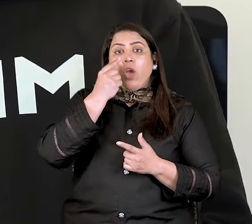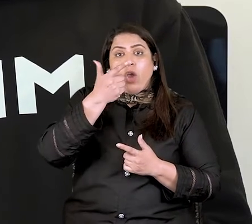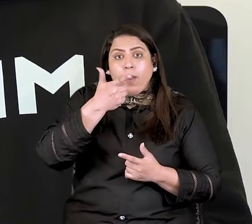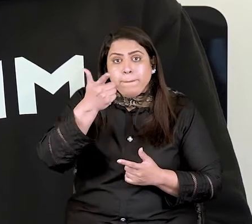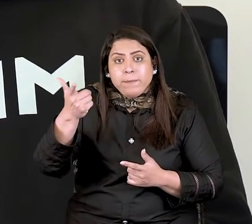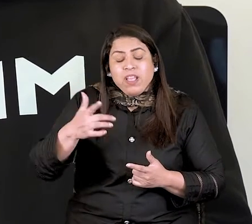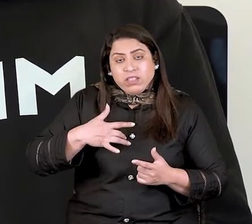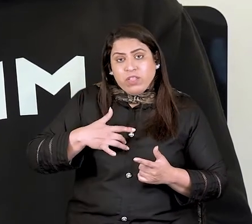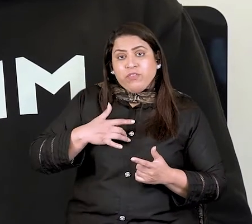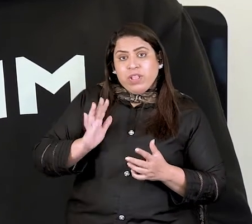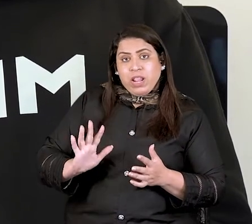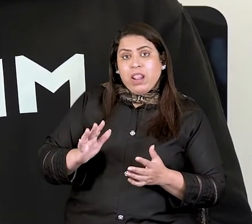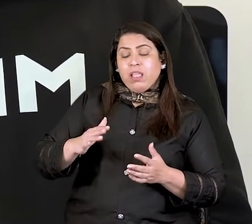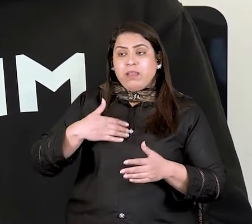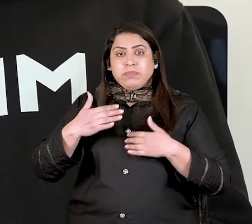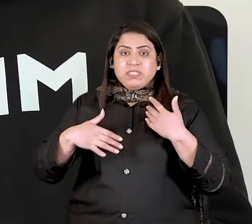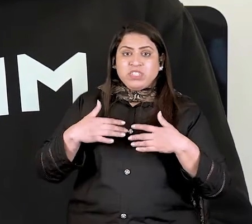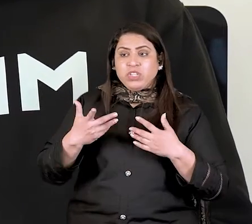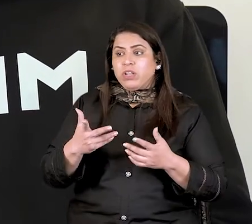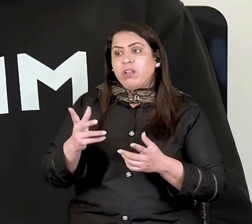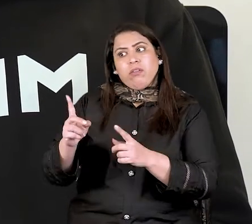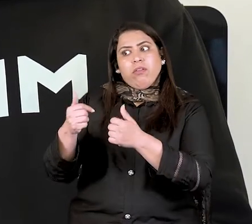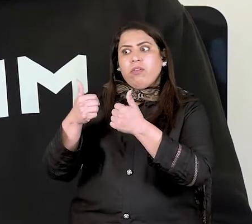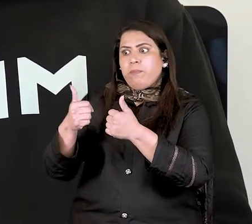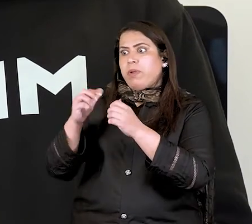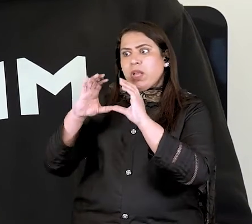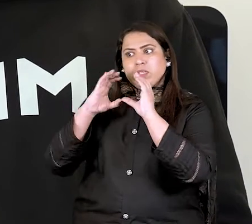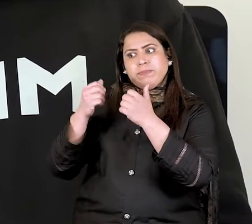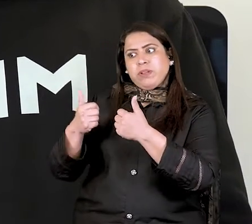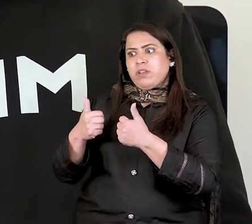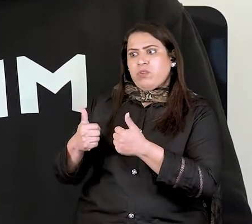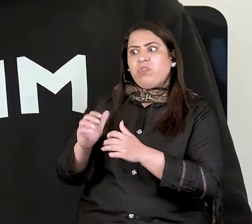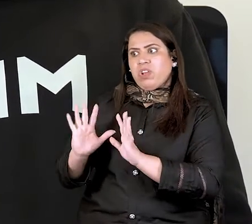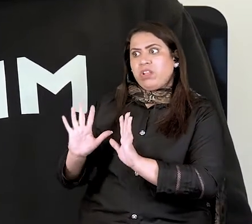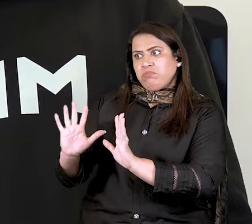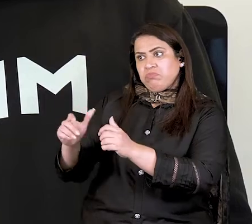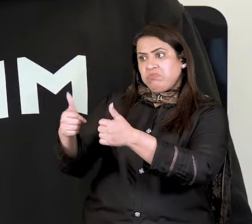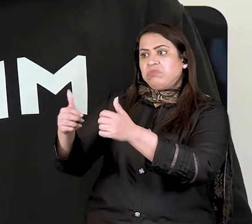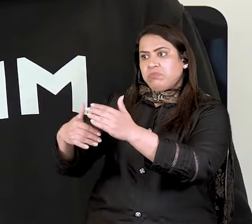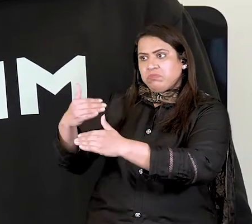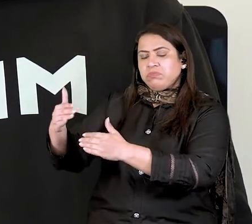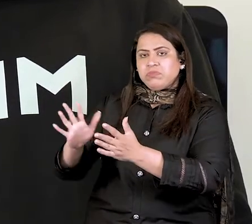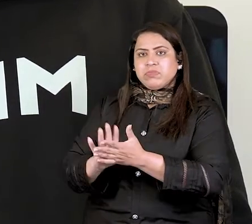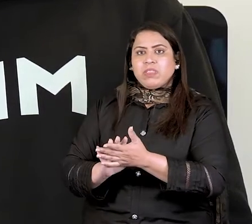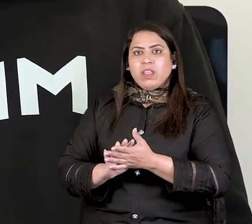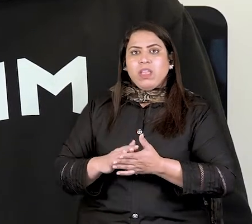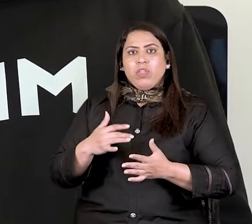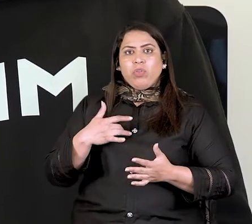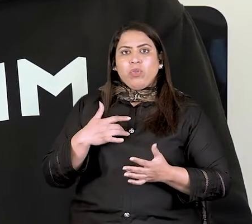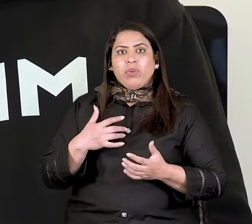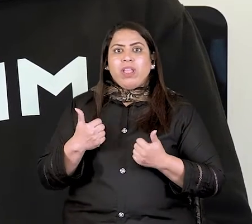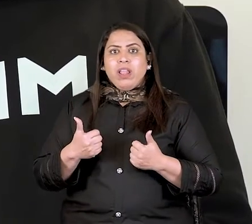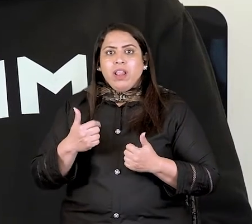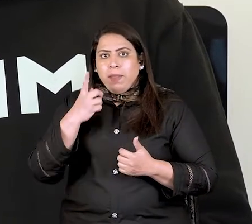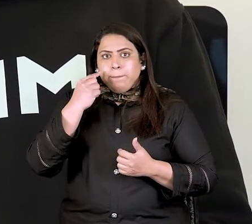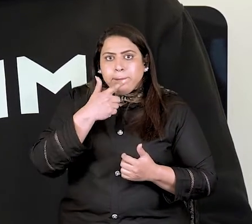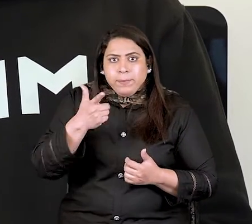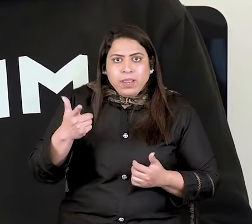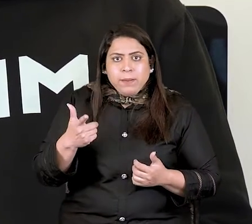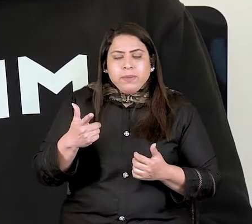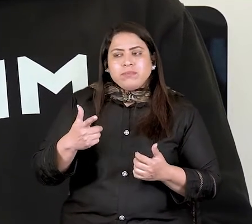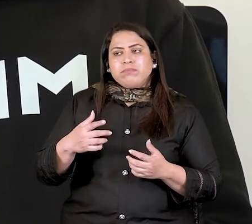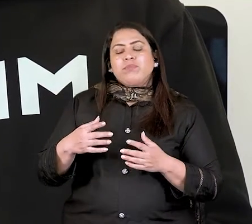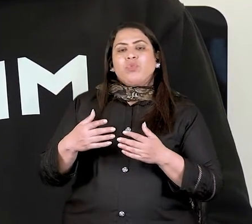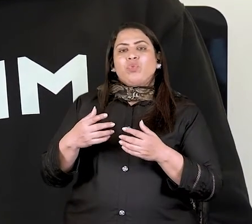best feeling you can ever imagine. Great encouragement. Definitely. And you know what? And I'm a big believer you have to be valued.